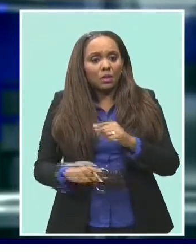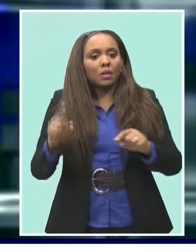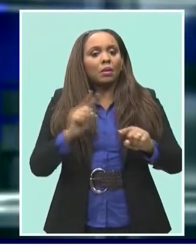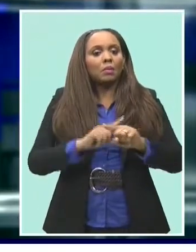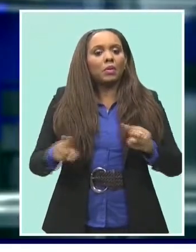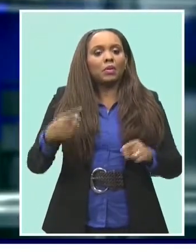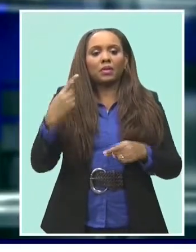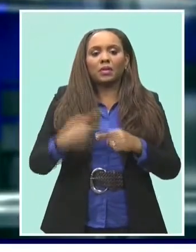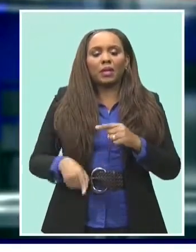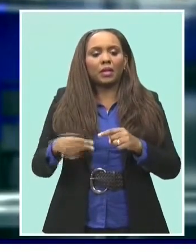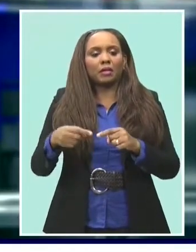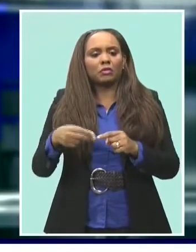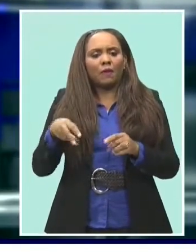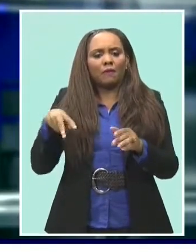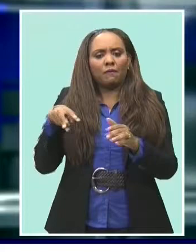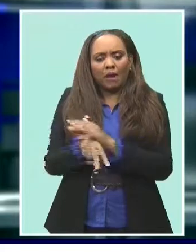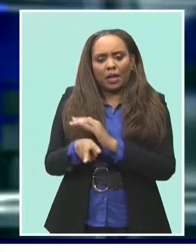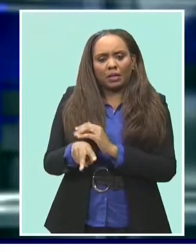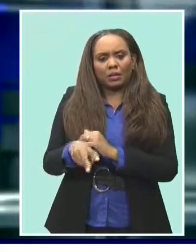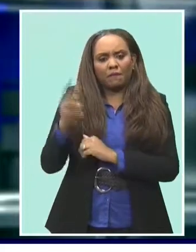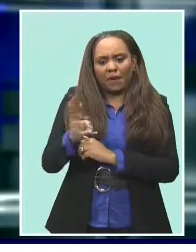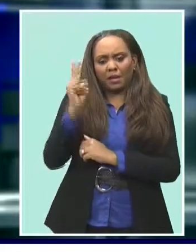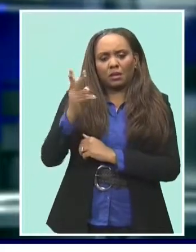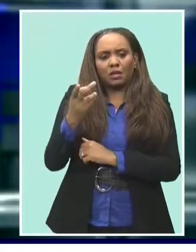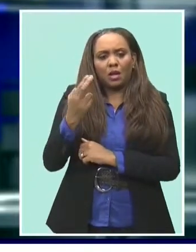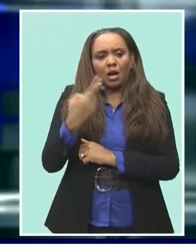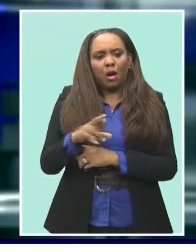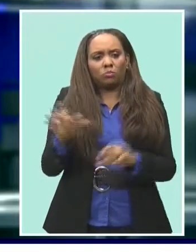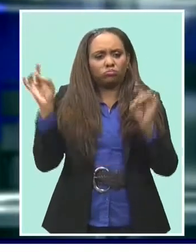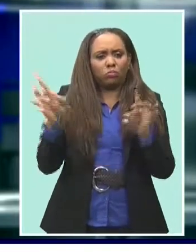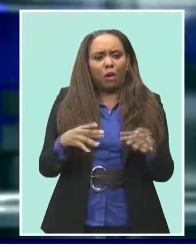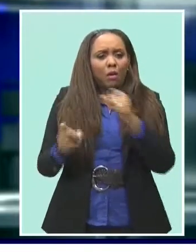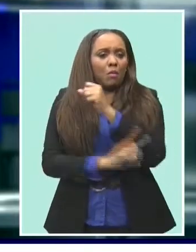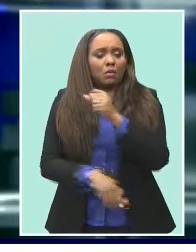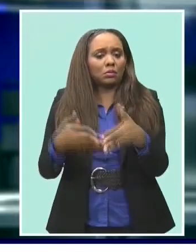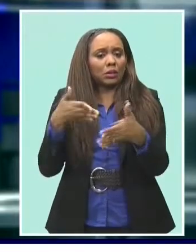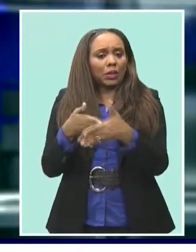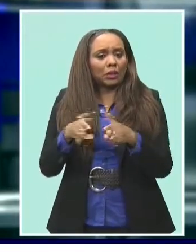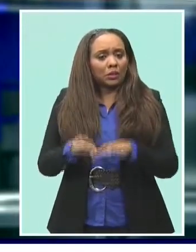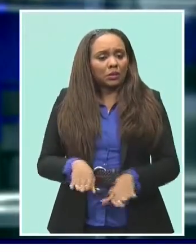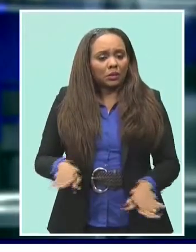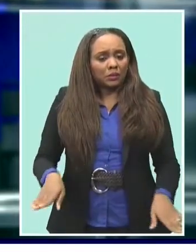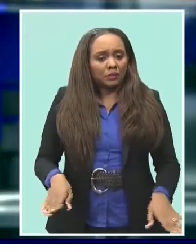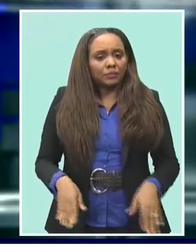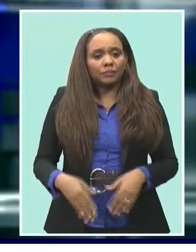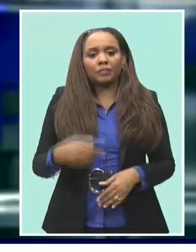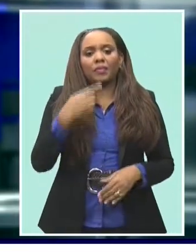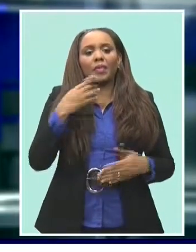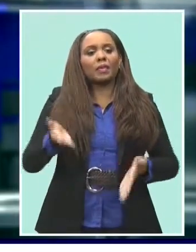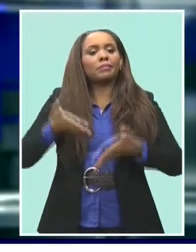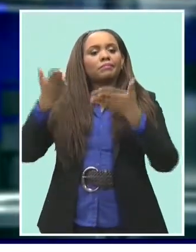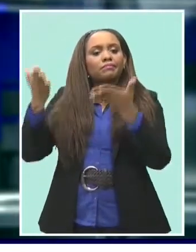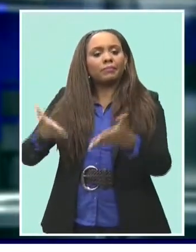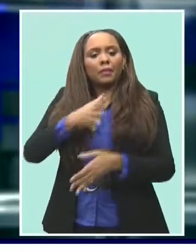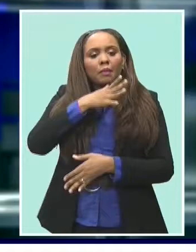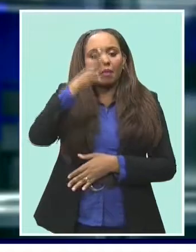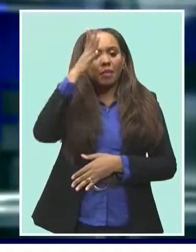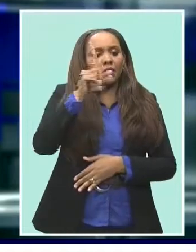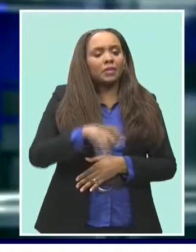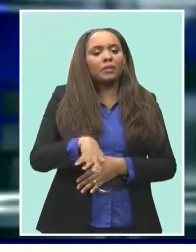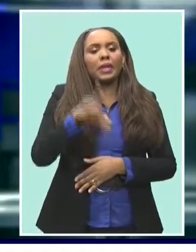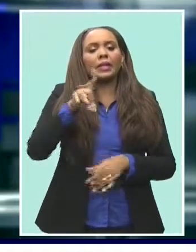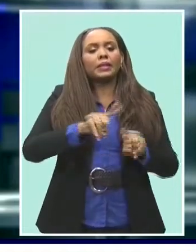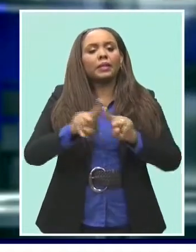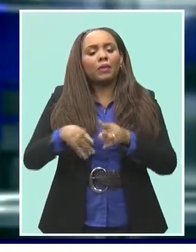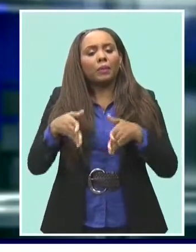prohibit the use of violence or cruel or inhumane punishment against children. Now, Mrs. Marshall-Harris says the suggestion is that